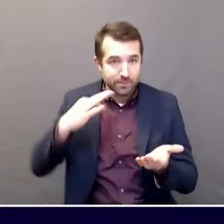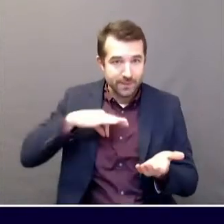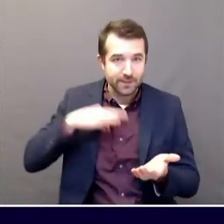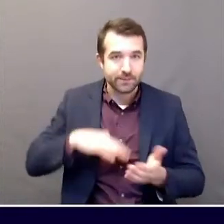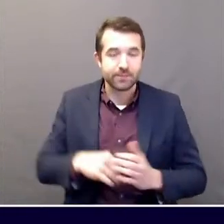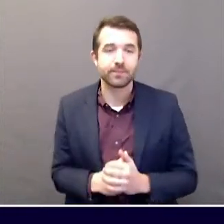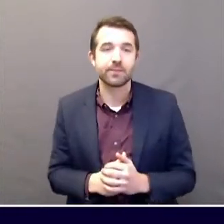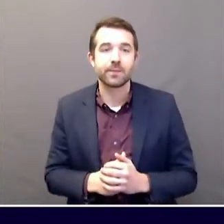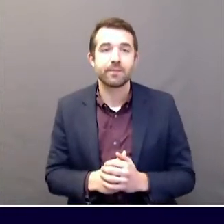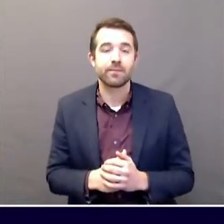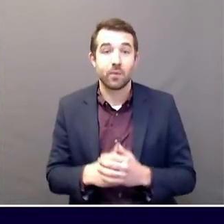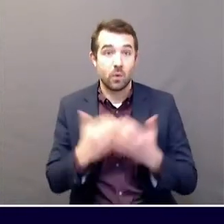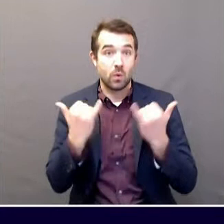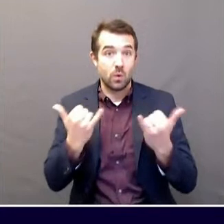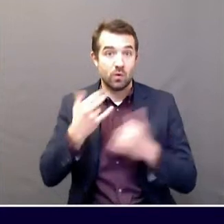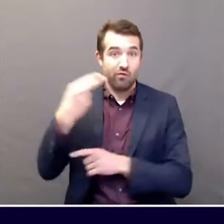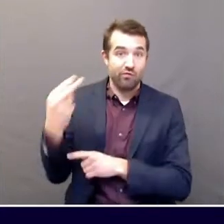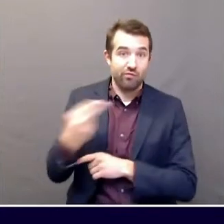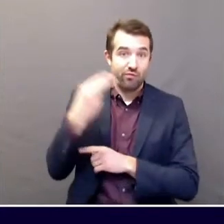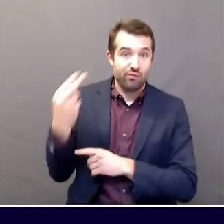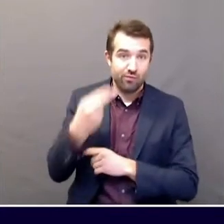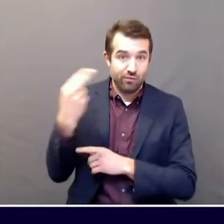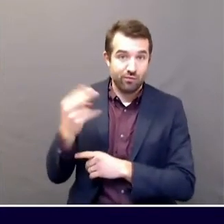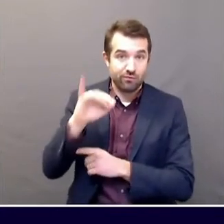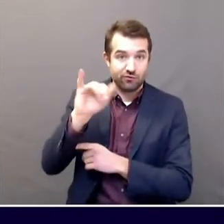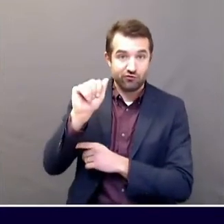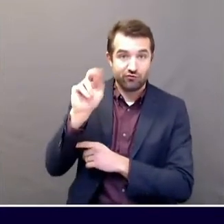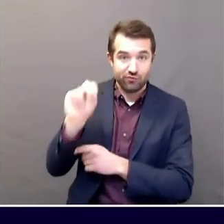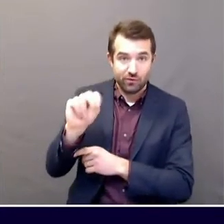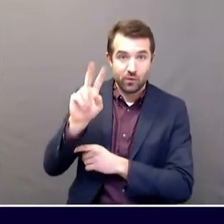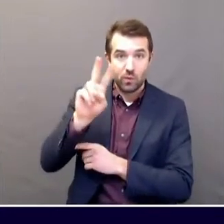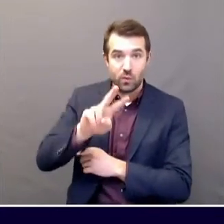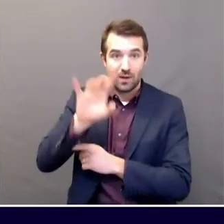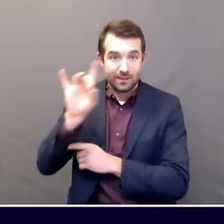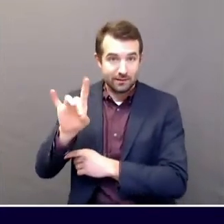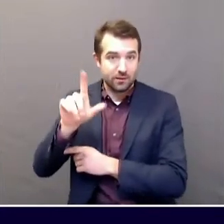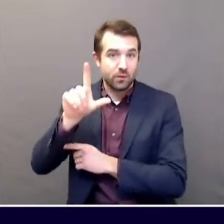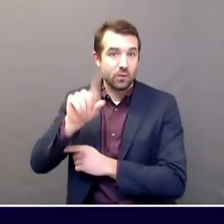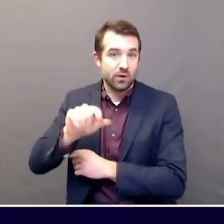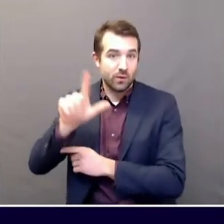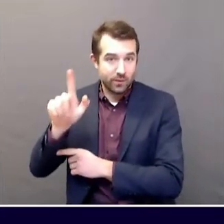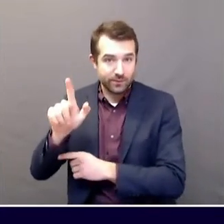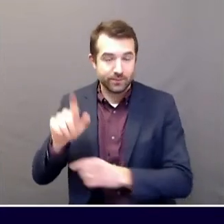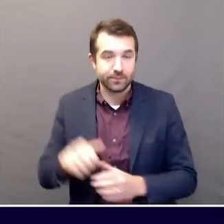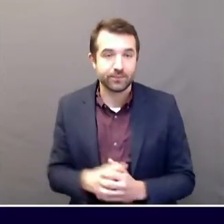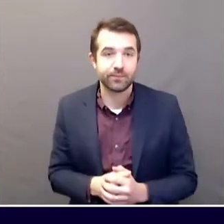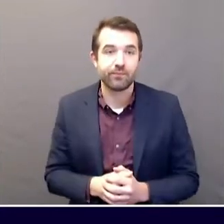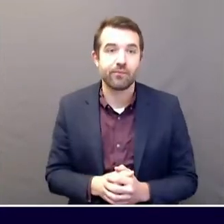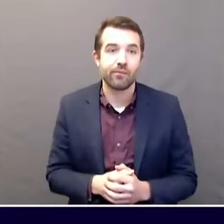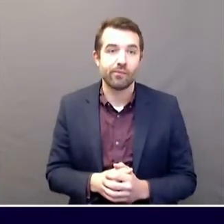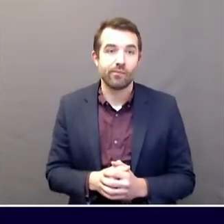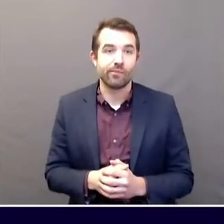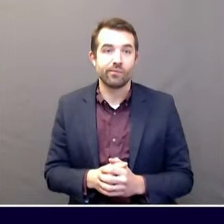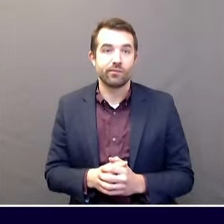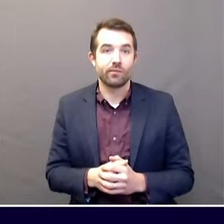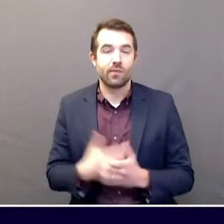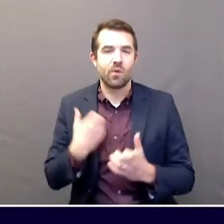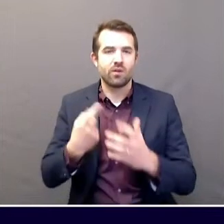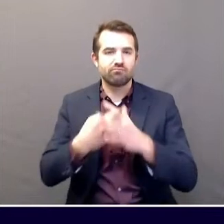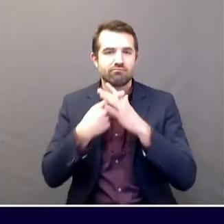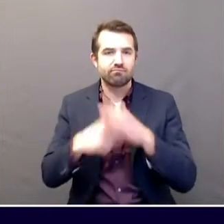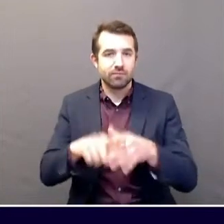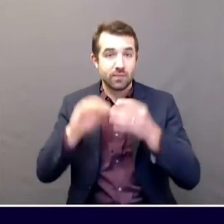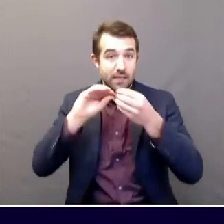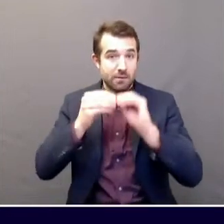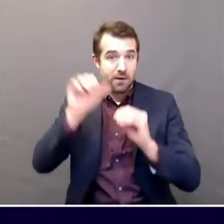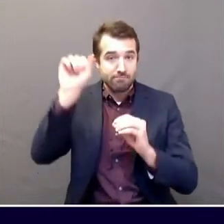for today, Thursday, January 28th, 2021. I'll start off by providing a snapshot of